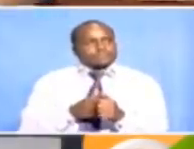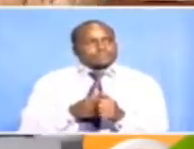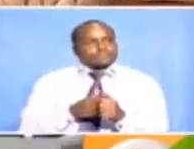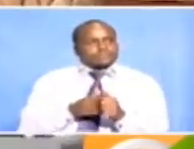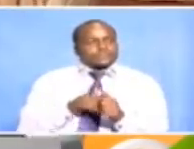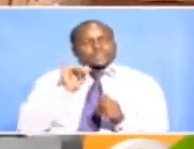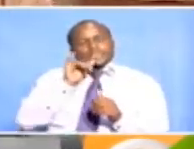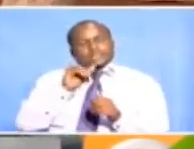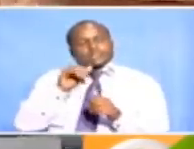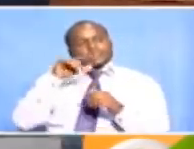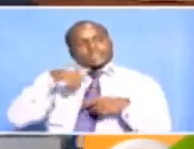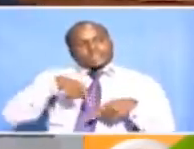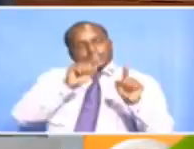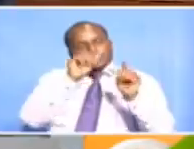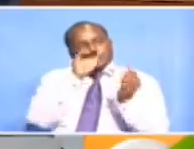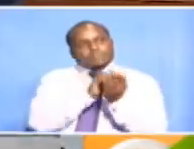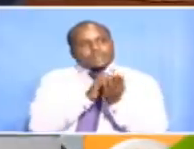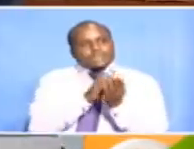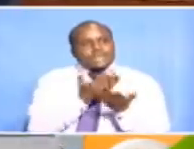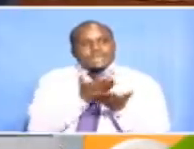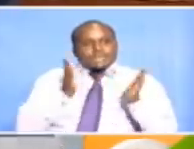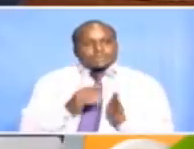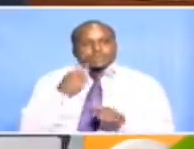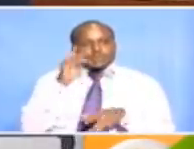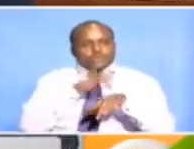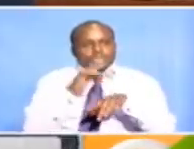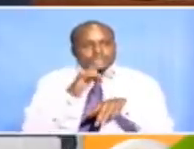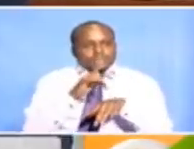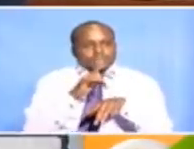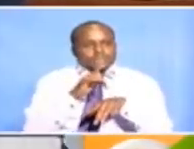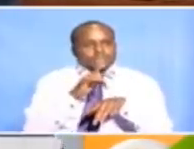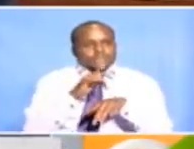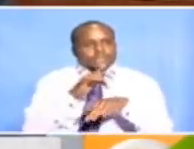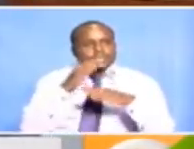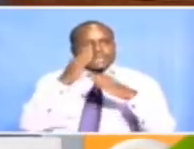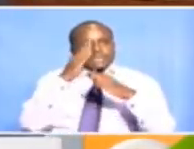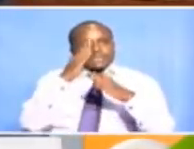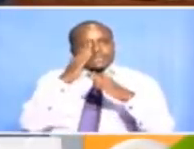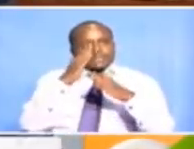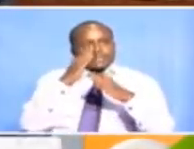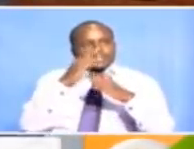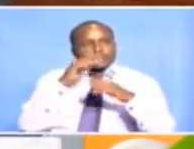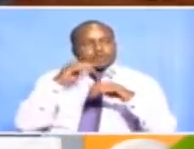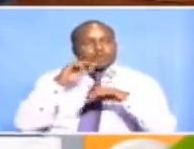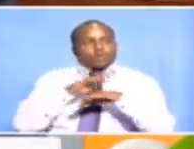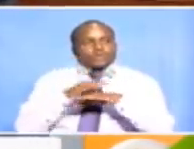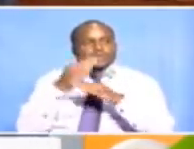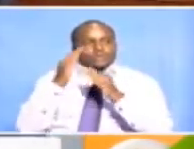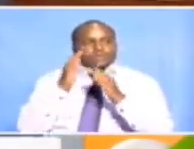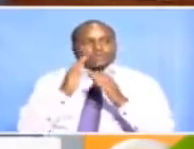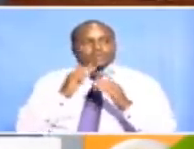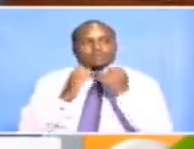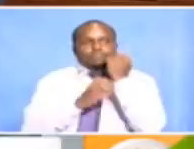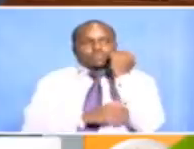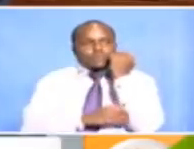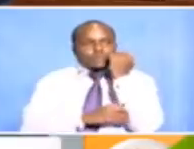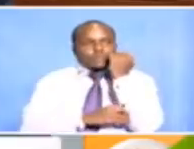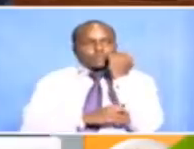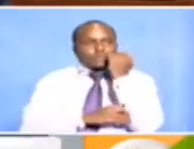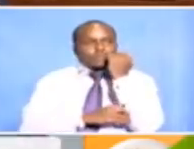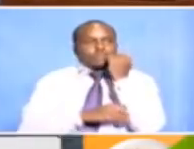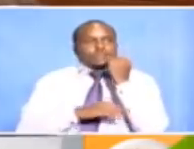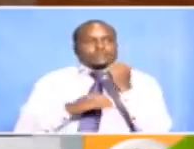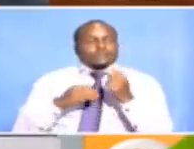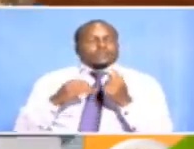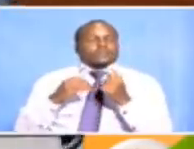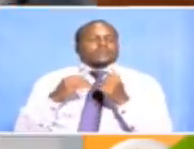bank. Whoever touches a structure belonging to a poor Nairobian, I swear over my father's dead body,